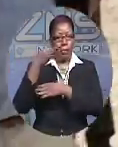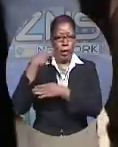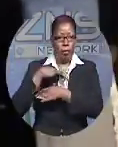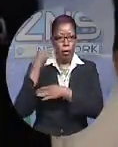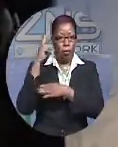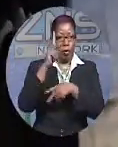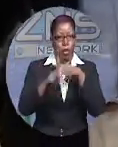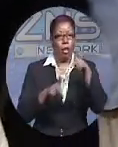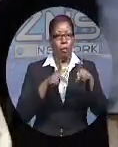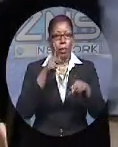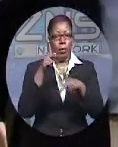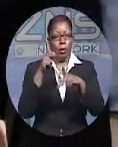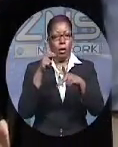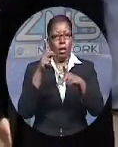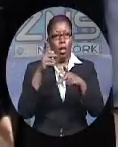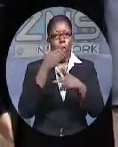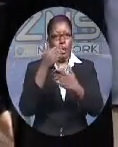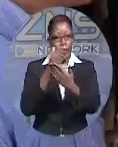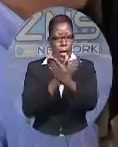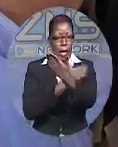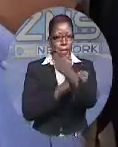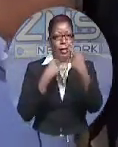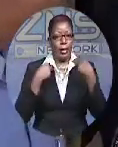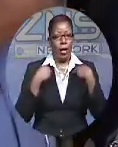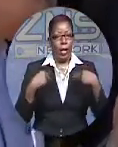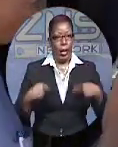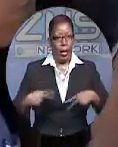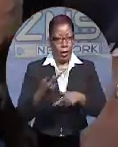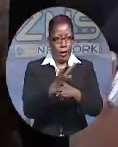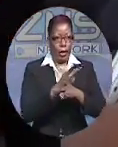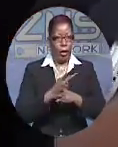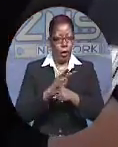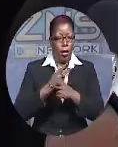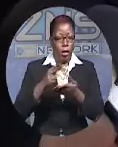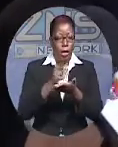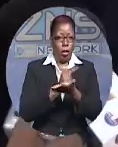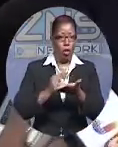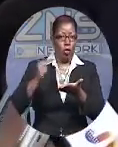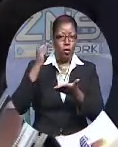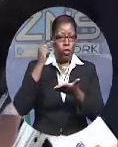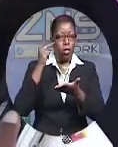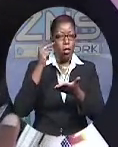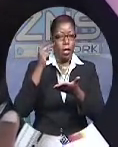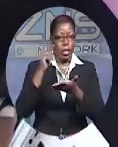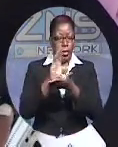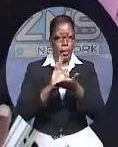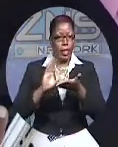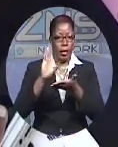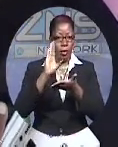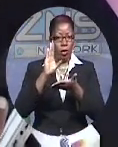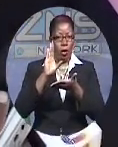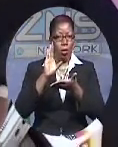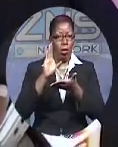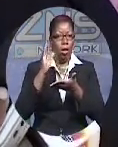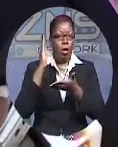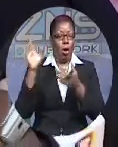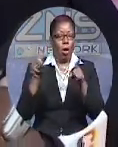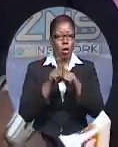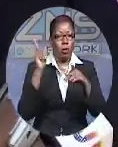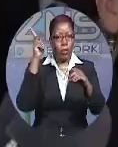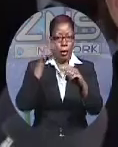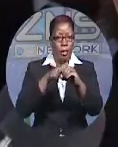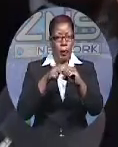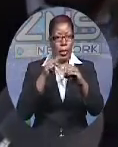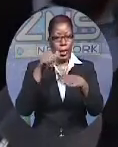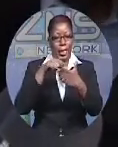people of Bimini will be enhanced healthcare services. Members of the University of Miami Stem Cell Research Center also participating in this